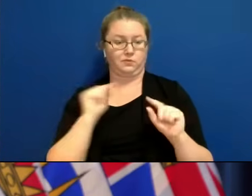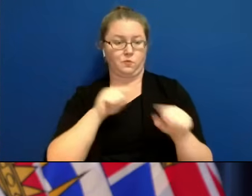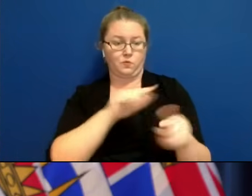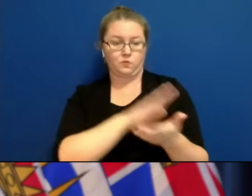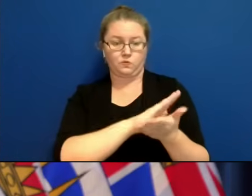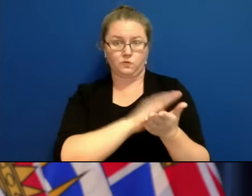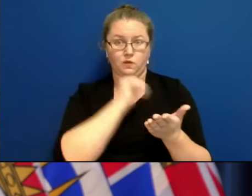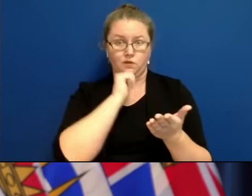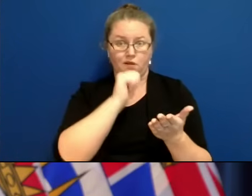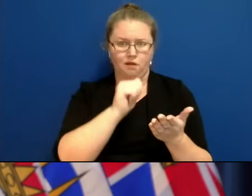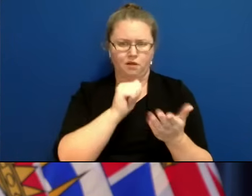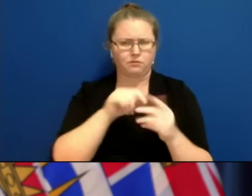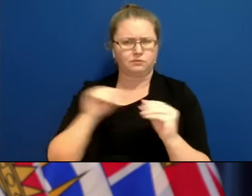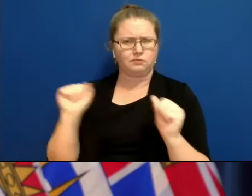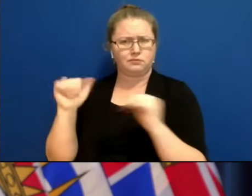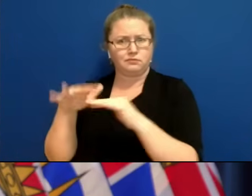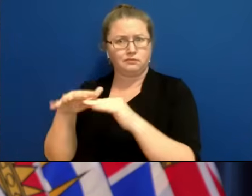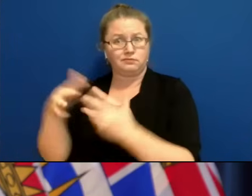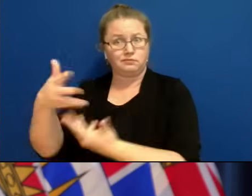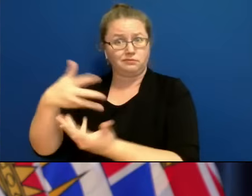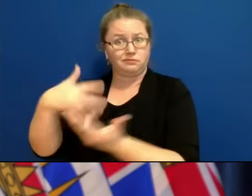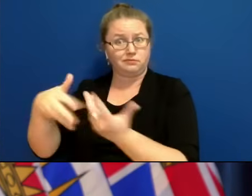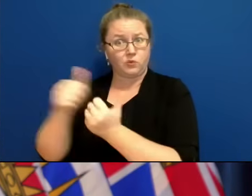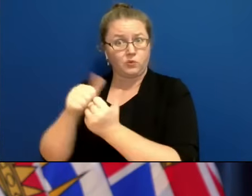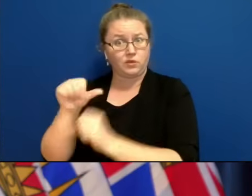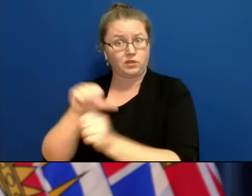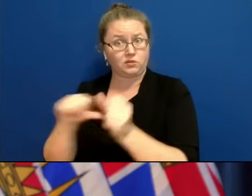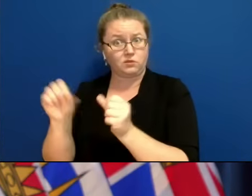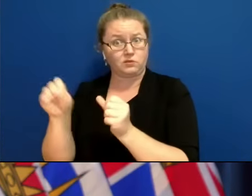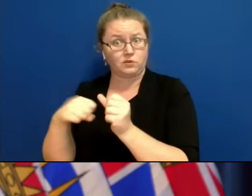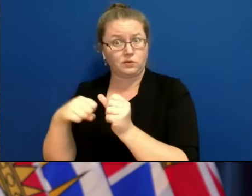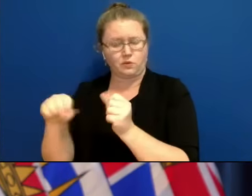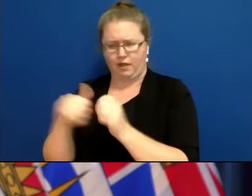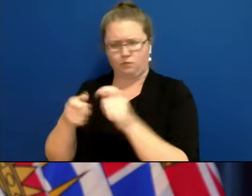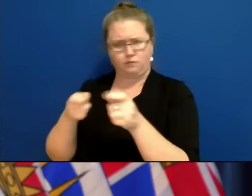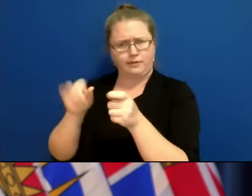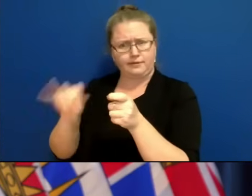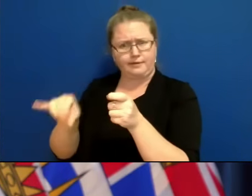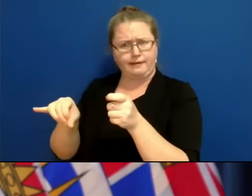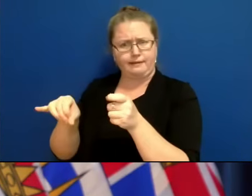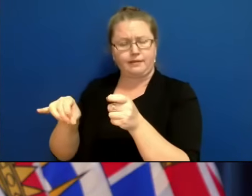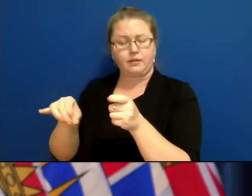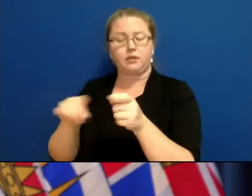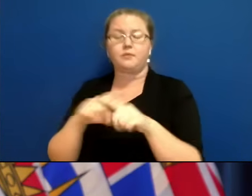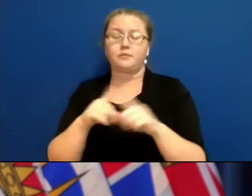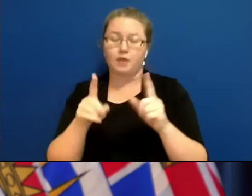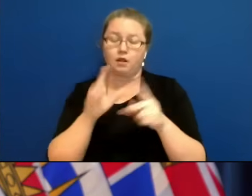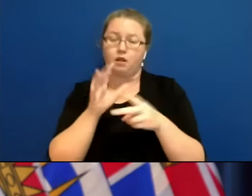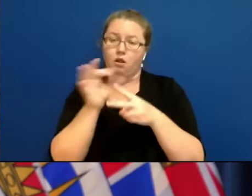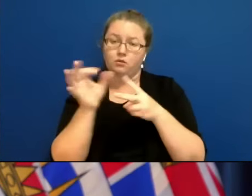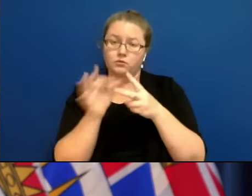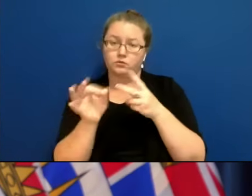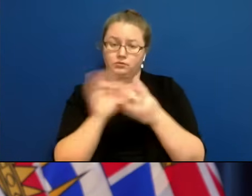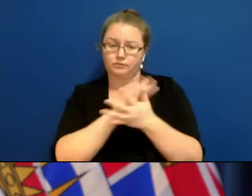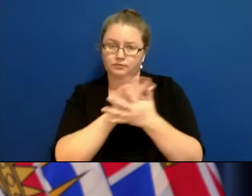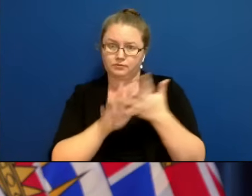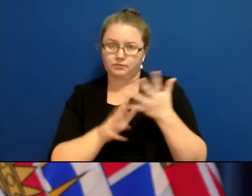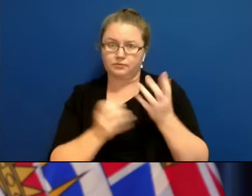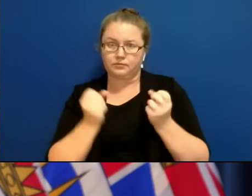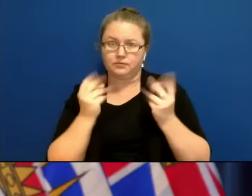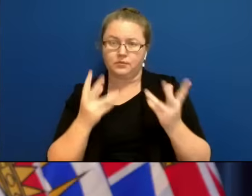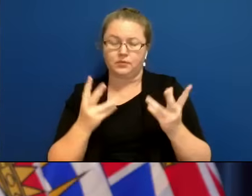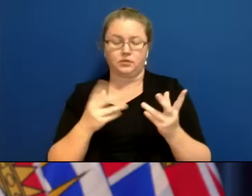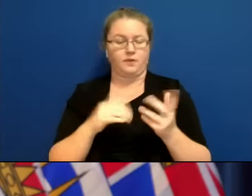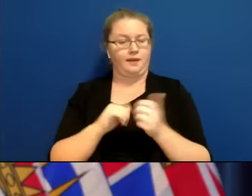how do we manage that? But we are looking at all of the potential options. You know, how do we give people a break? How do we make sure